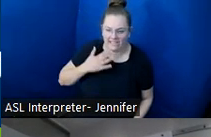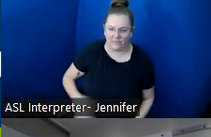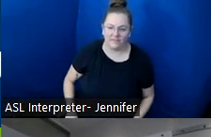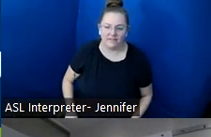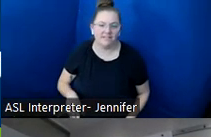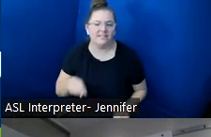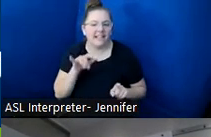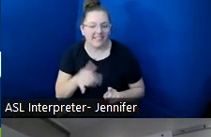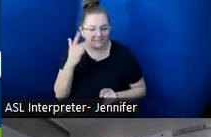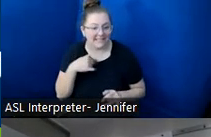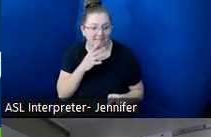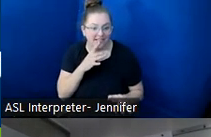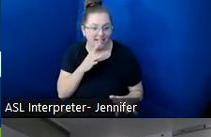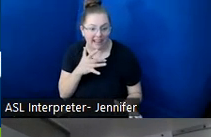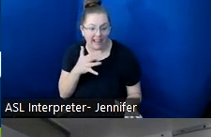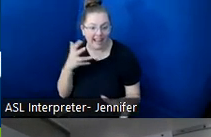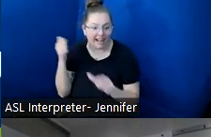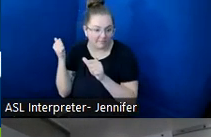because I talk so fast.